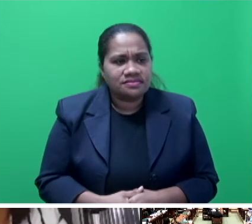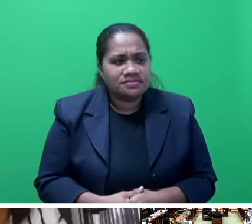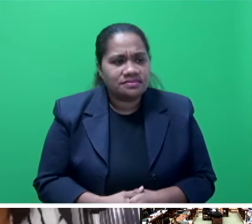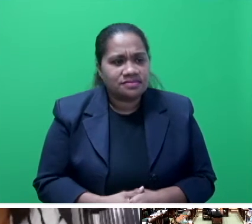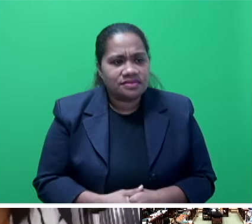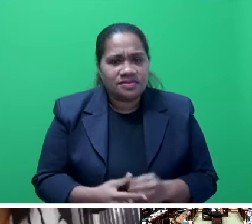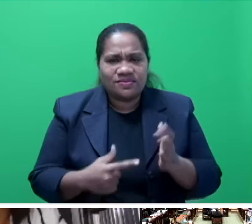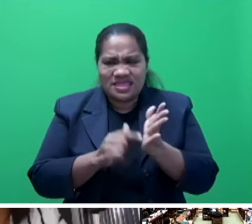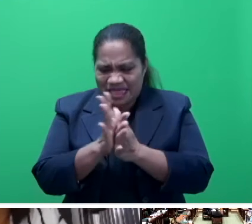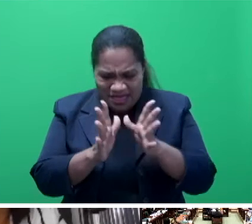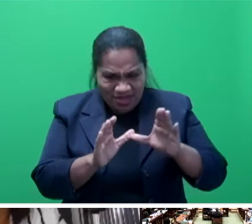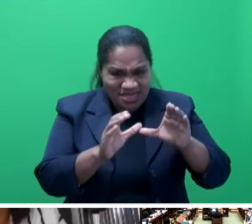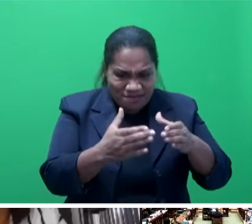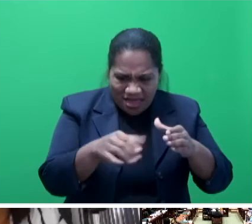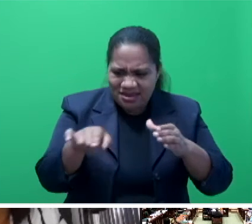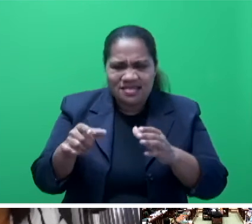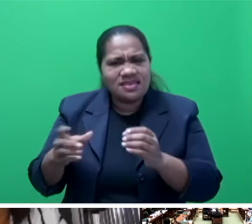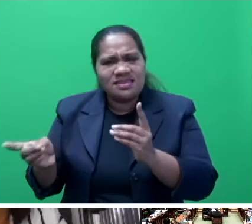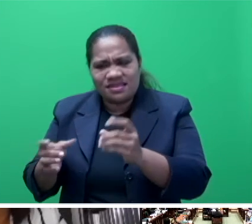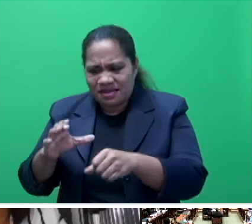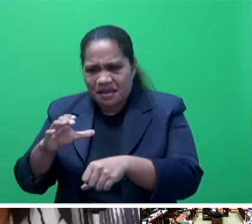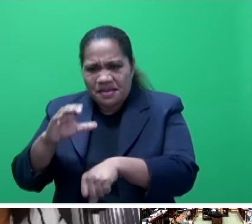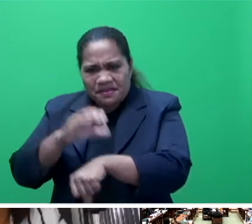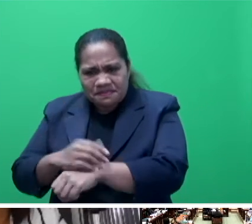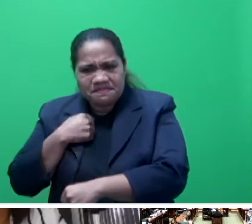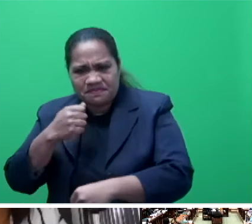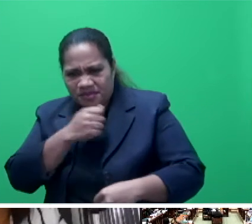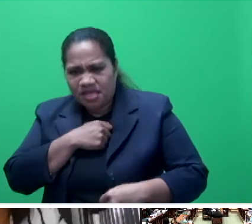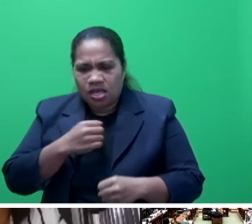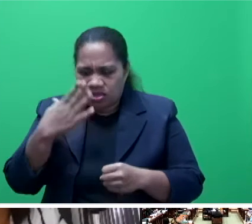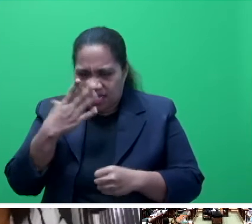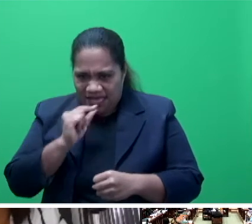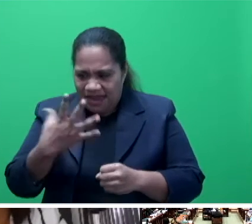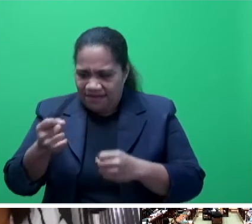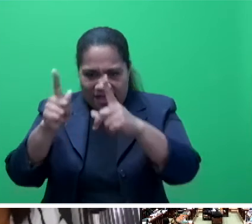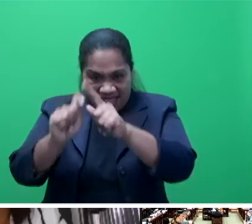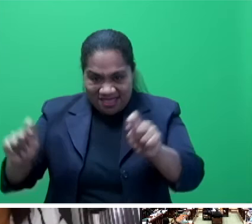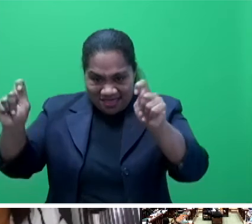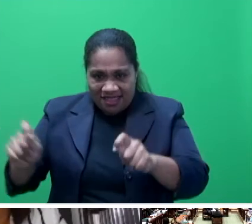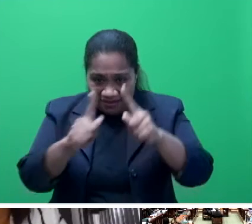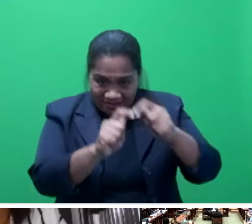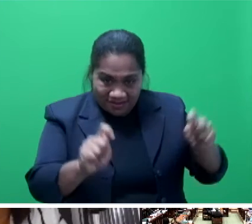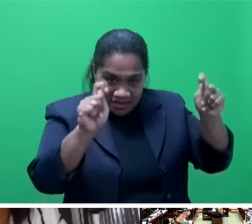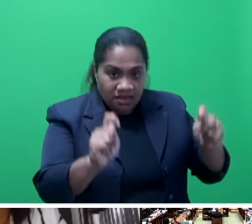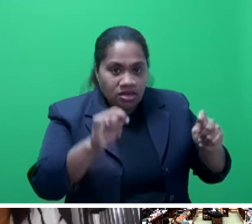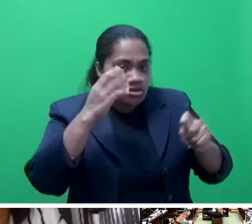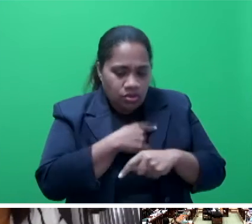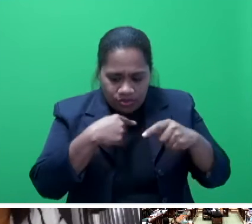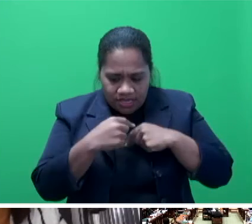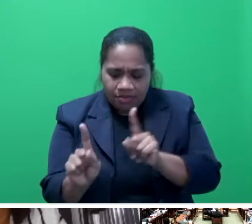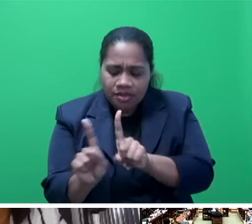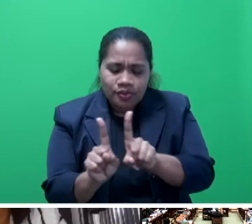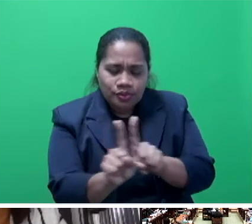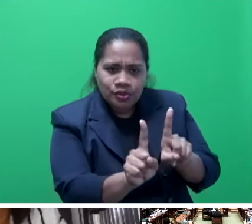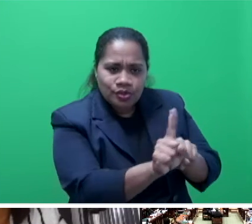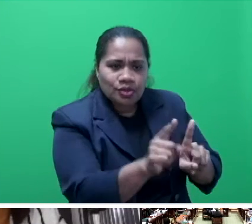the discipline forces ability to set up tents. We're also trying to make sure that wherever we are closer to our people, that these